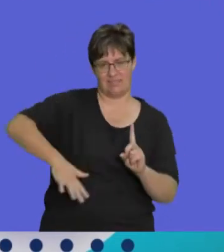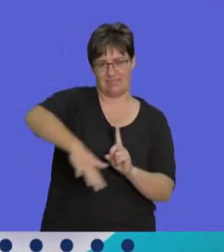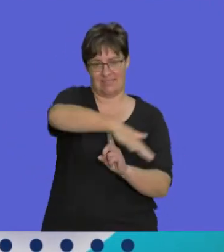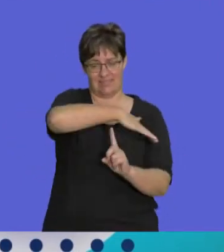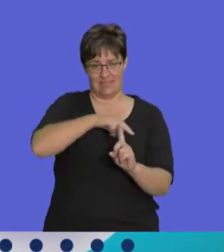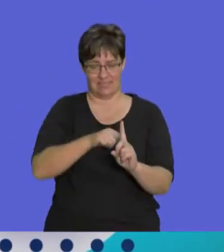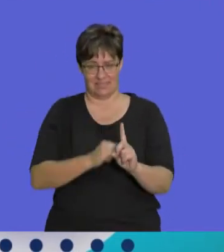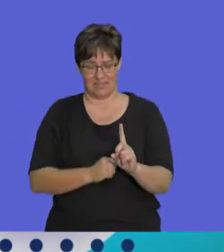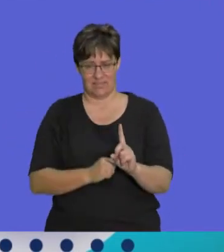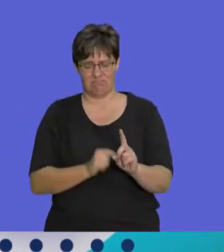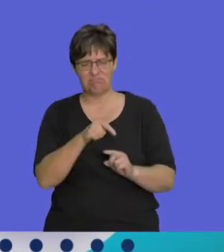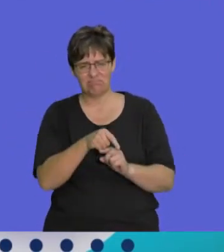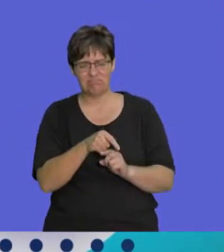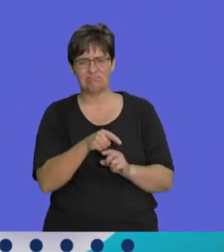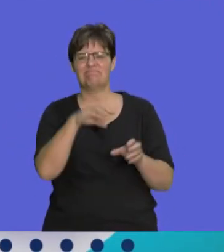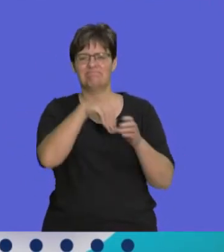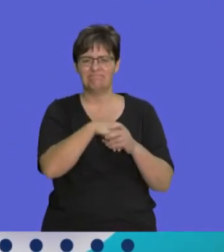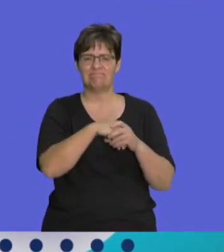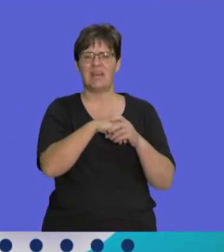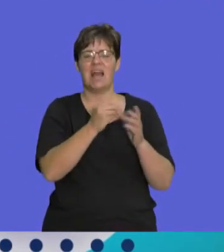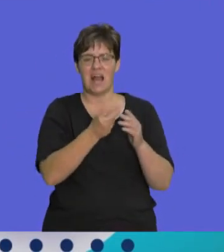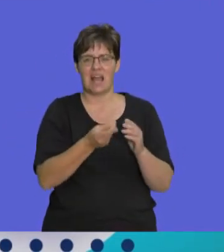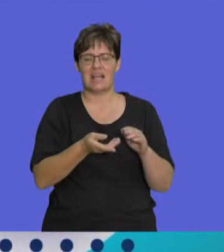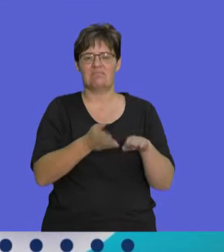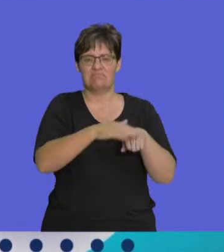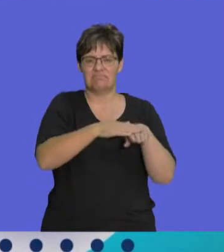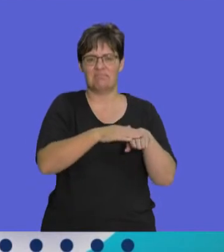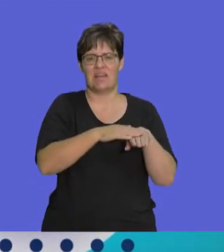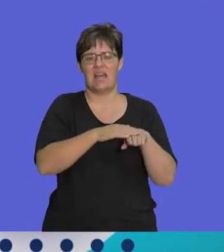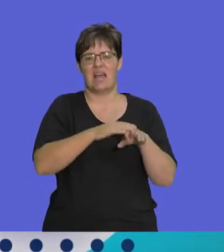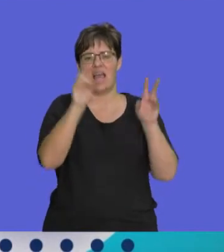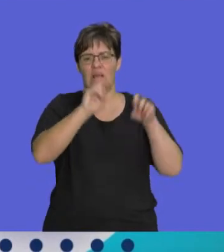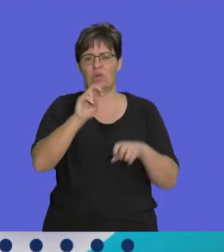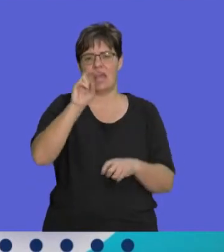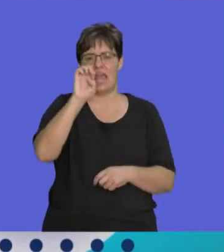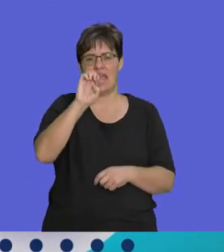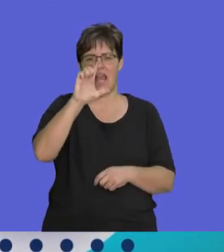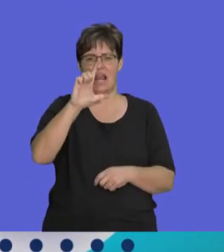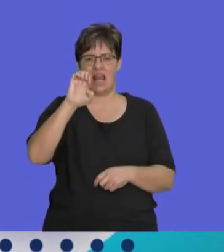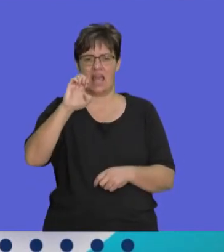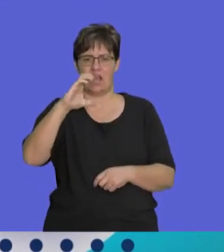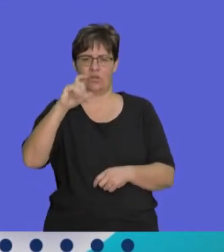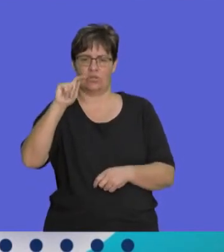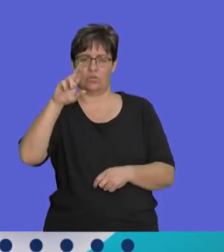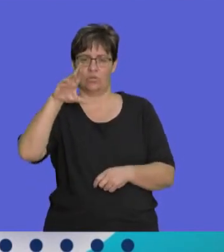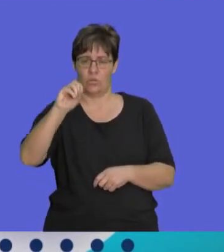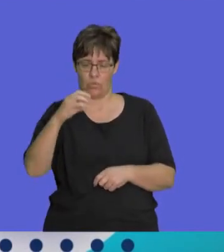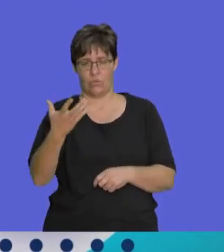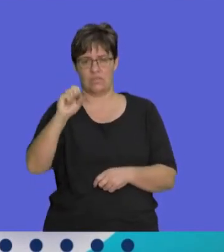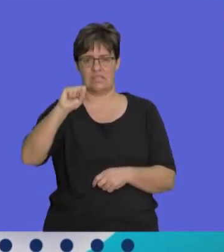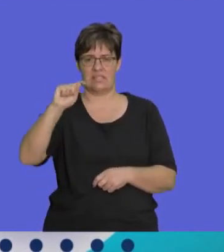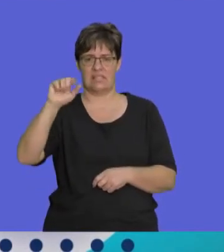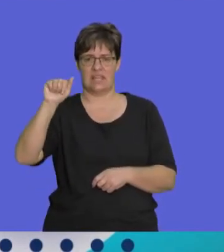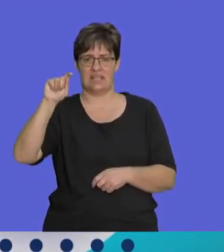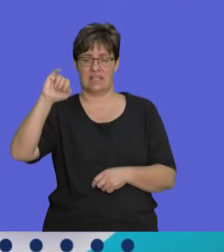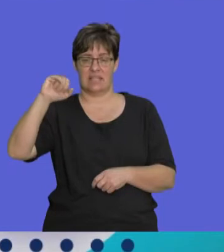the sections that have to do with electrostatics. And, mentioning electrostatics, we can immediately recall